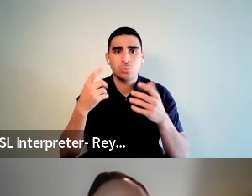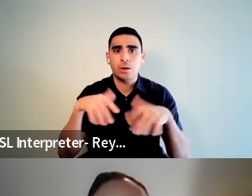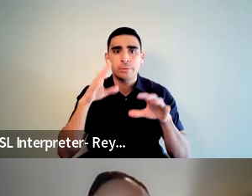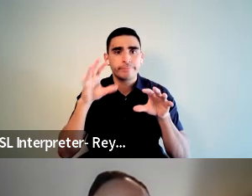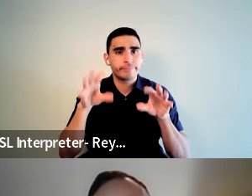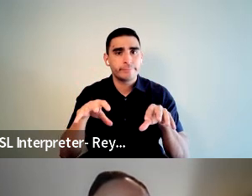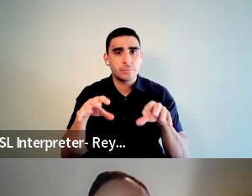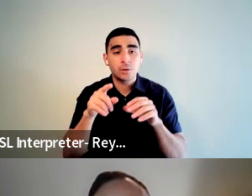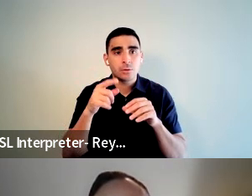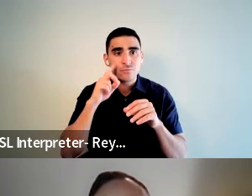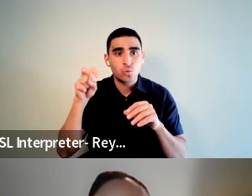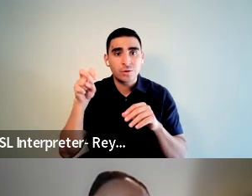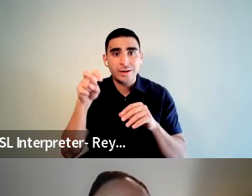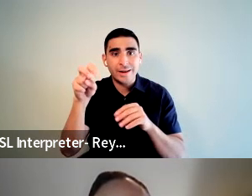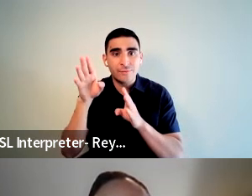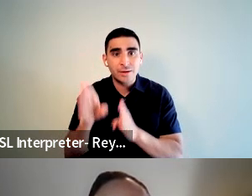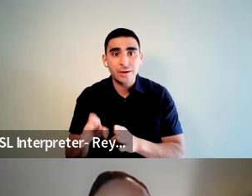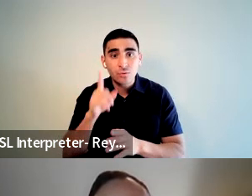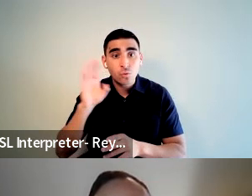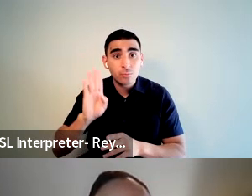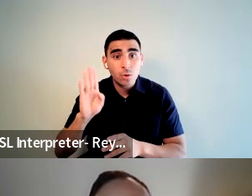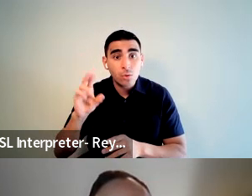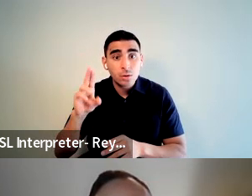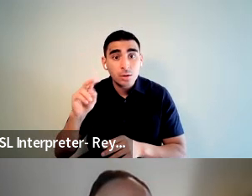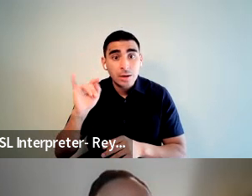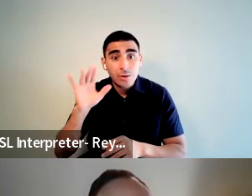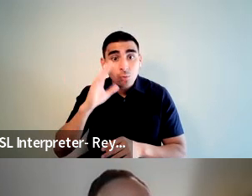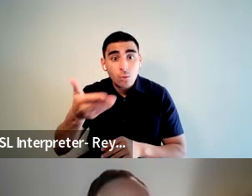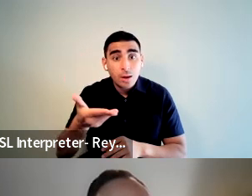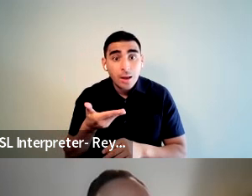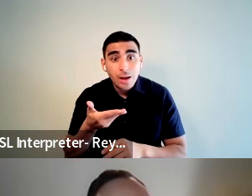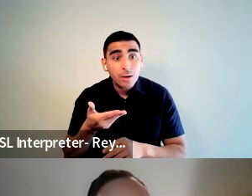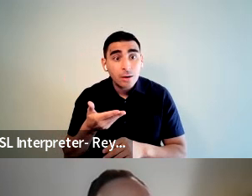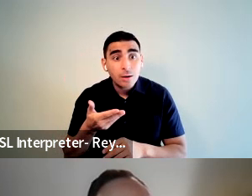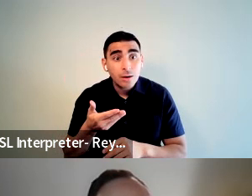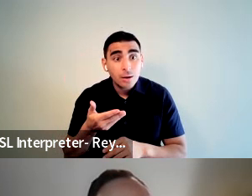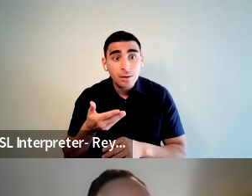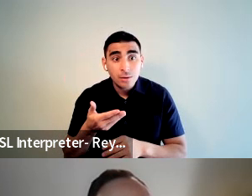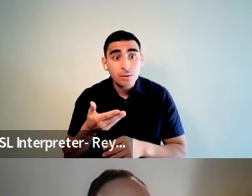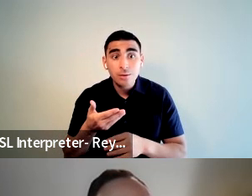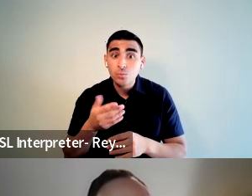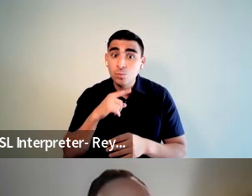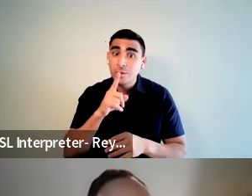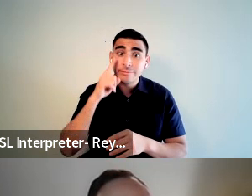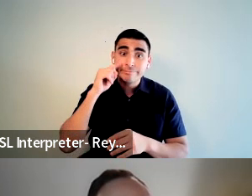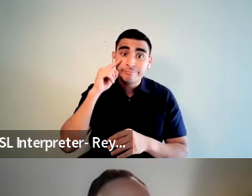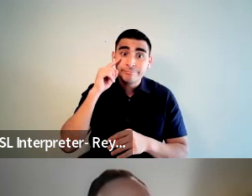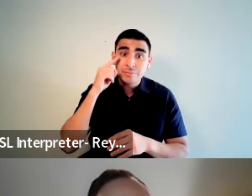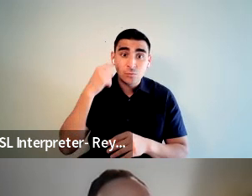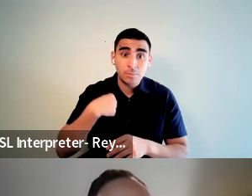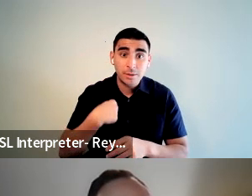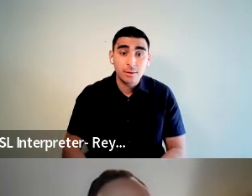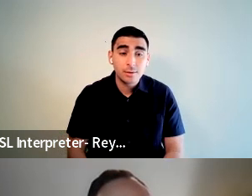a navigator for Boulder County is going to be hired. It brings tears. It really brings tears to my eyes.